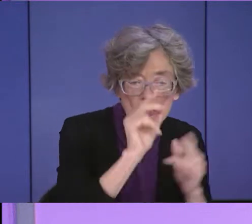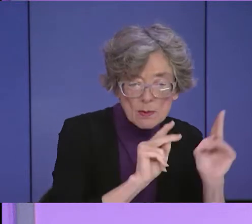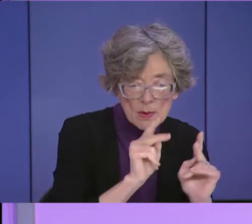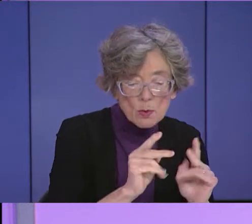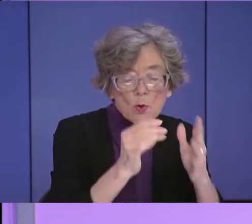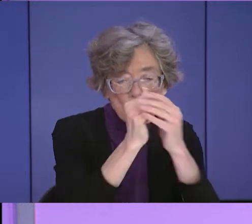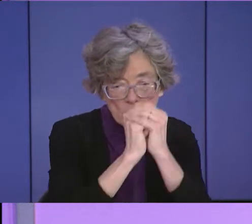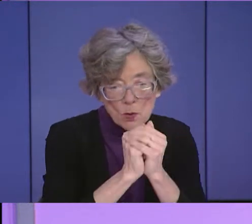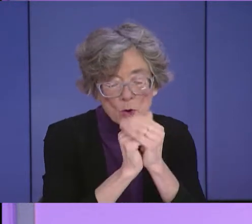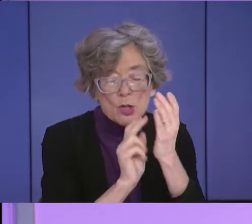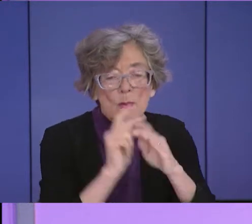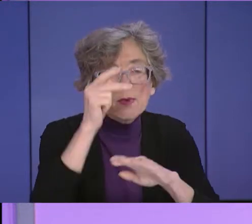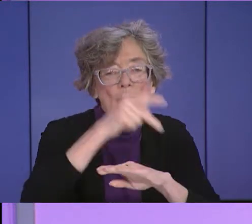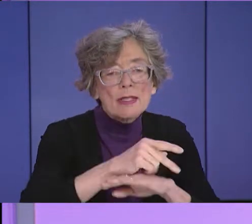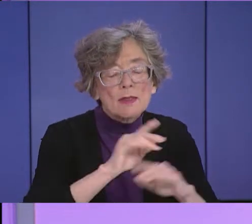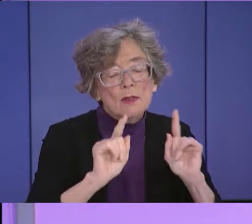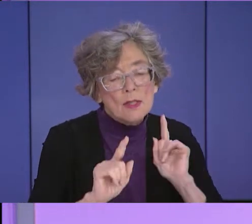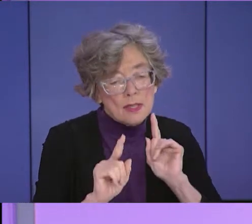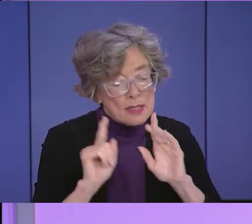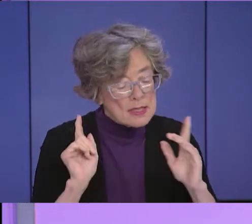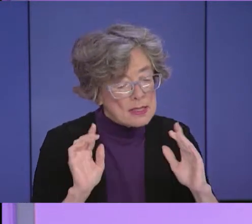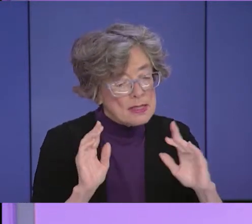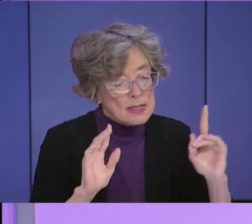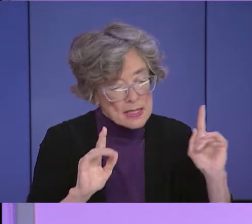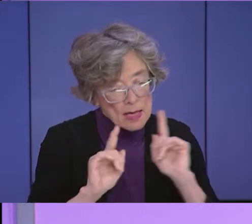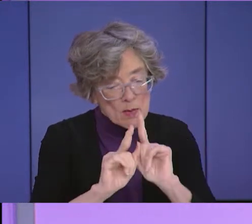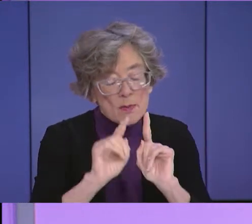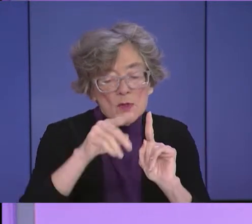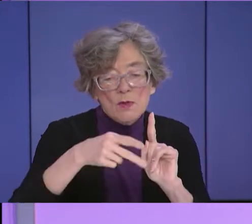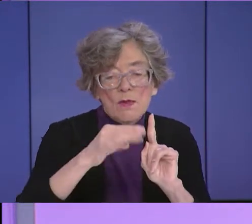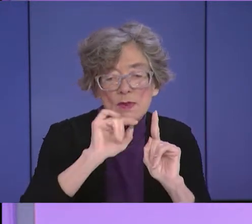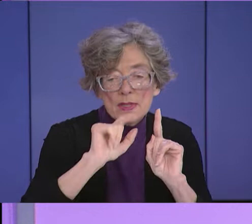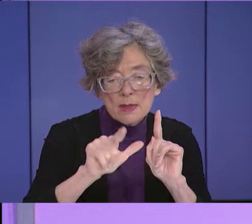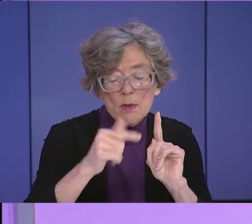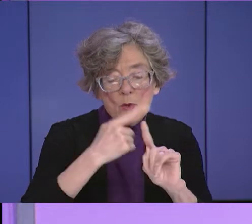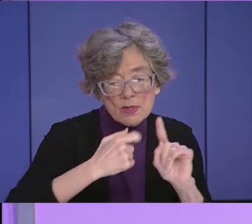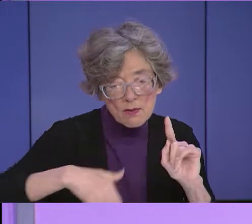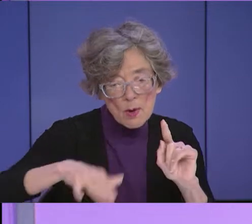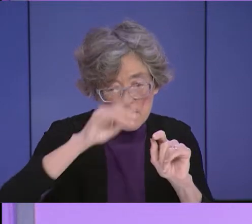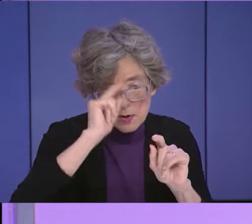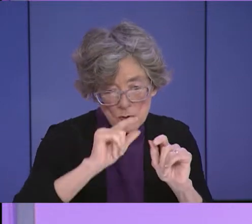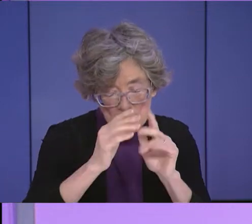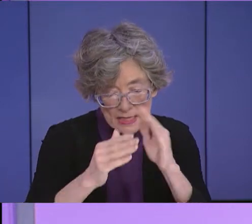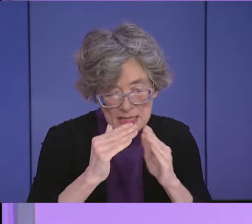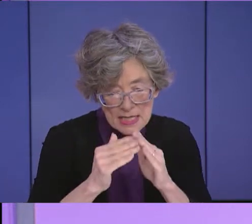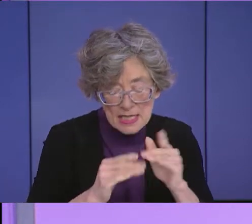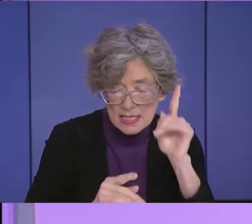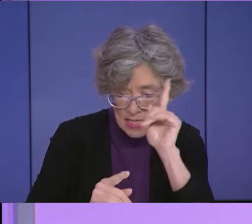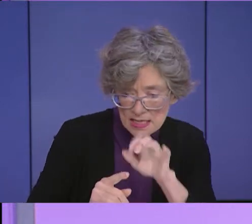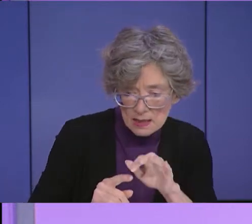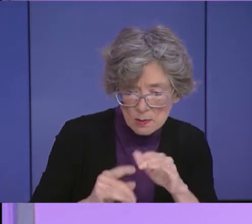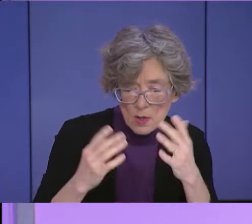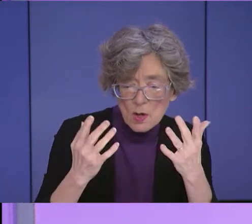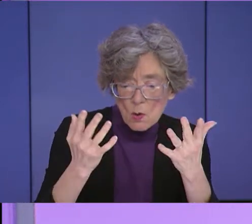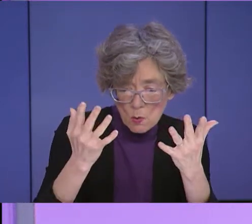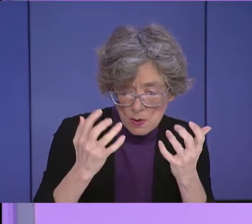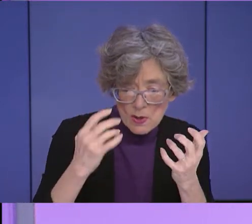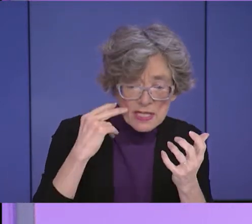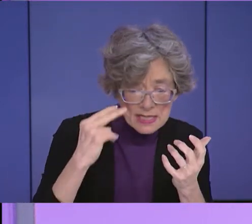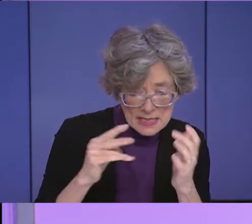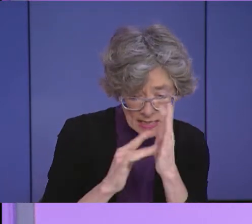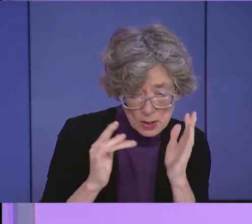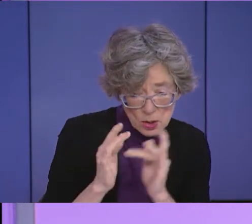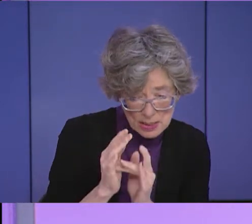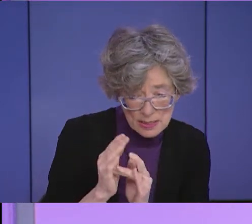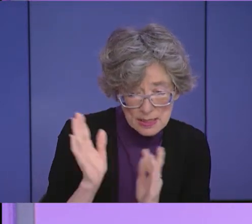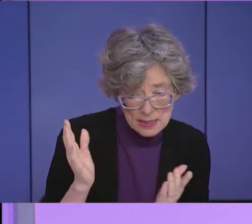worship at the Passover feast came to Philip, who was from Bethsaida in Galilee, and asked him, "Sir, we would like to see